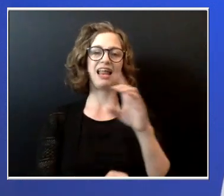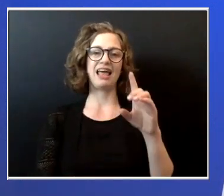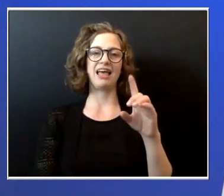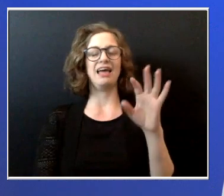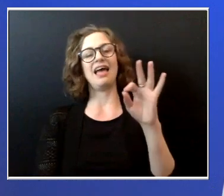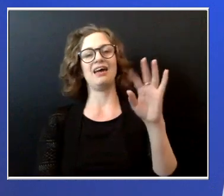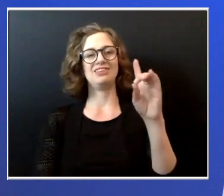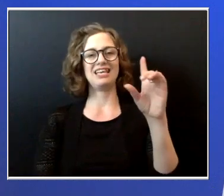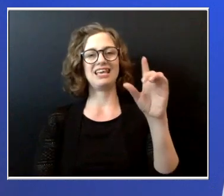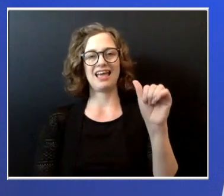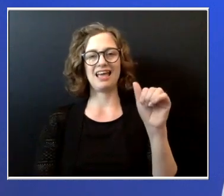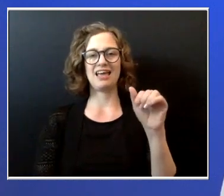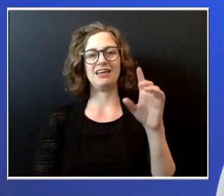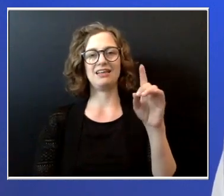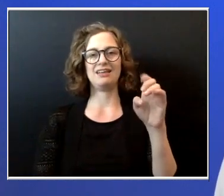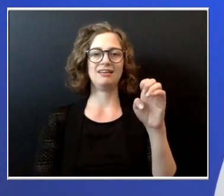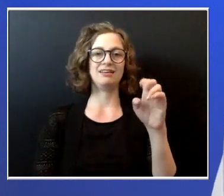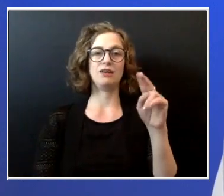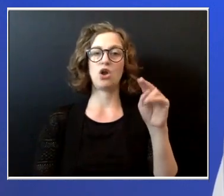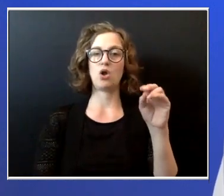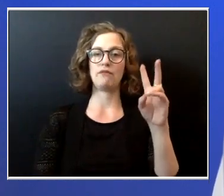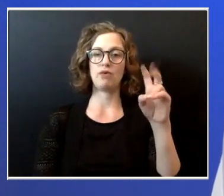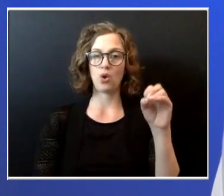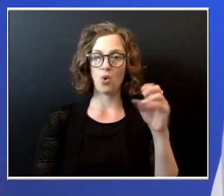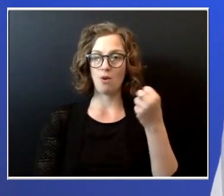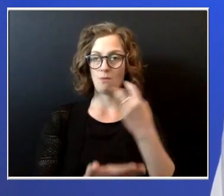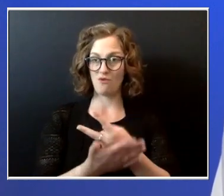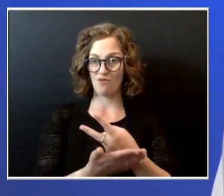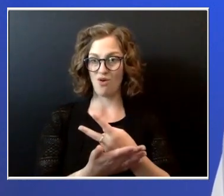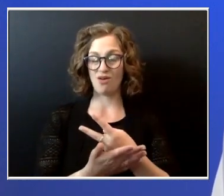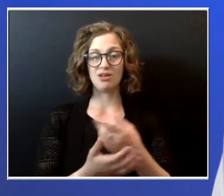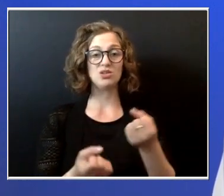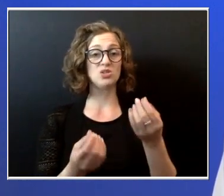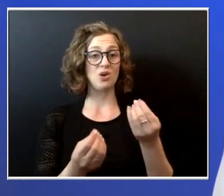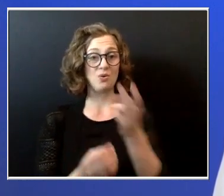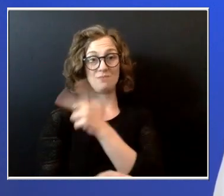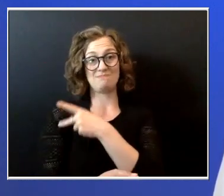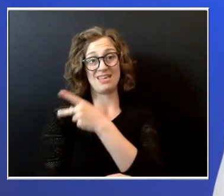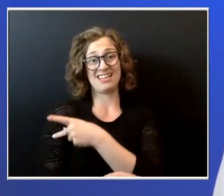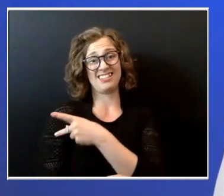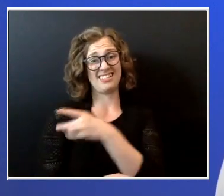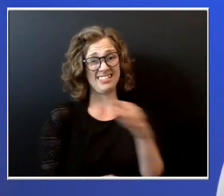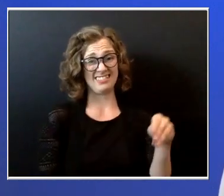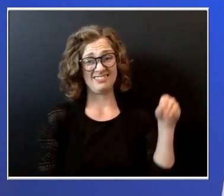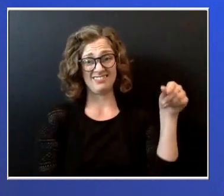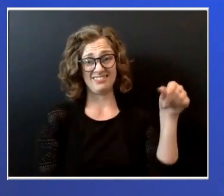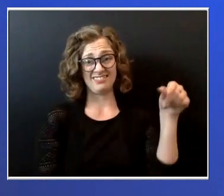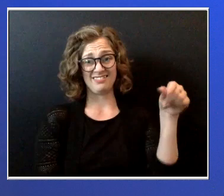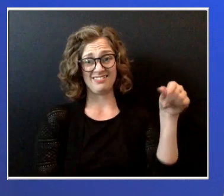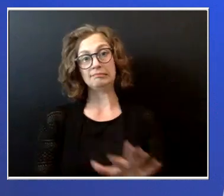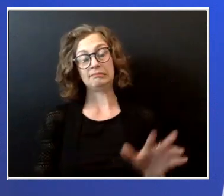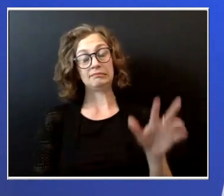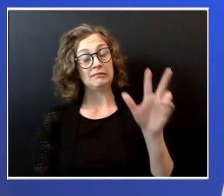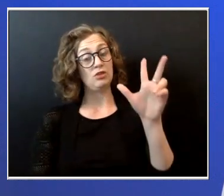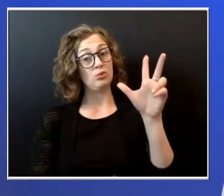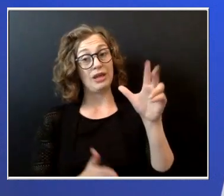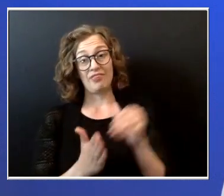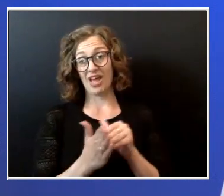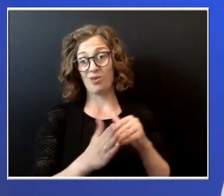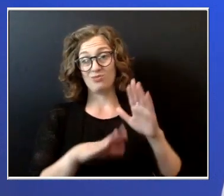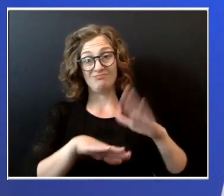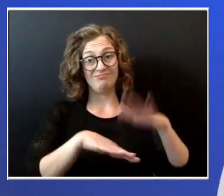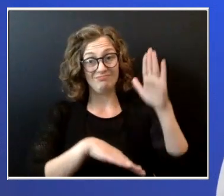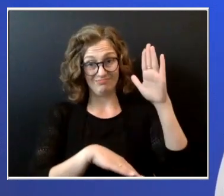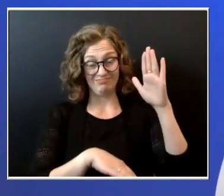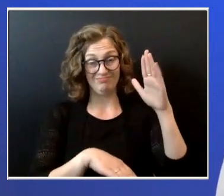class. So for out-of-pocket costs, patients can expect to spend anywhere from $3,000 or more to Okay. access one of these, depending